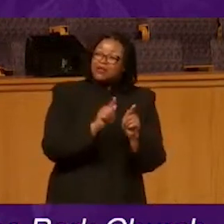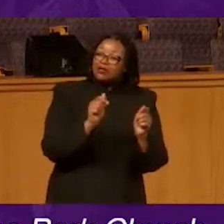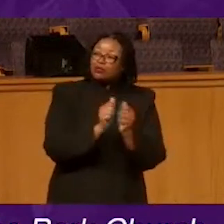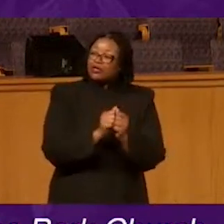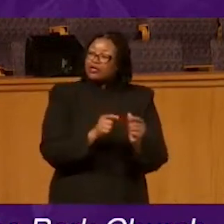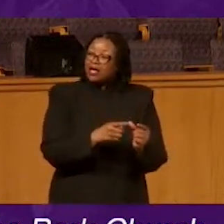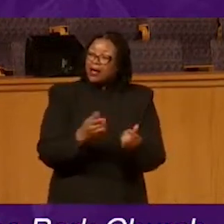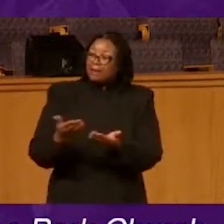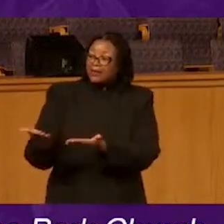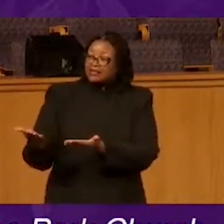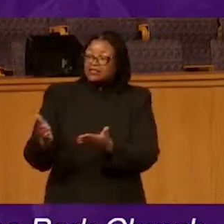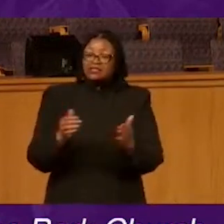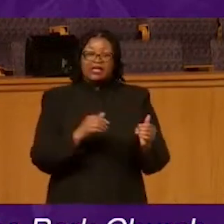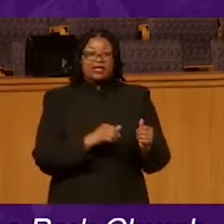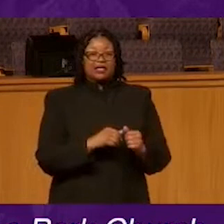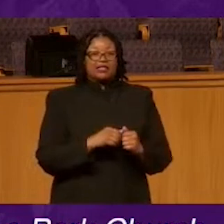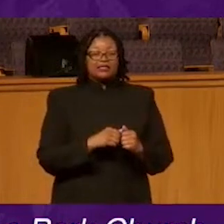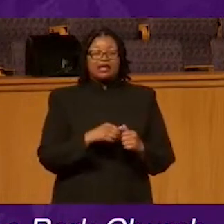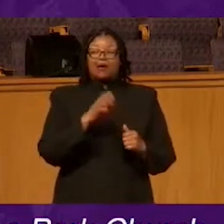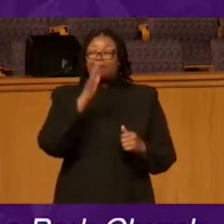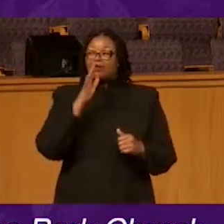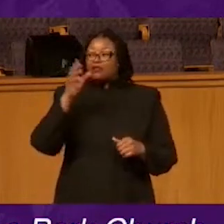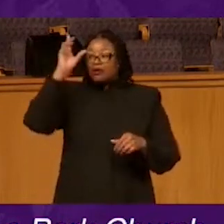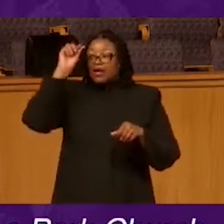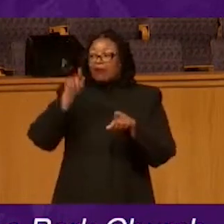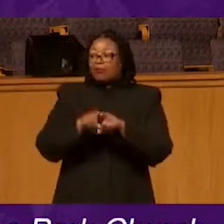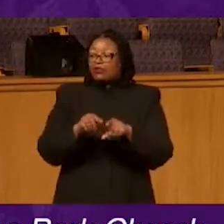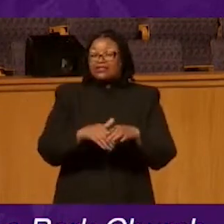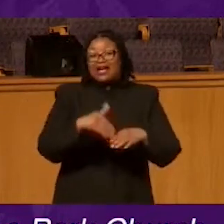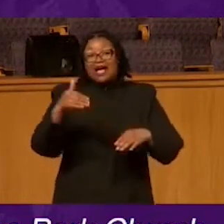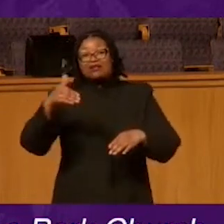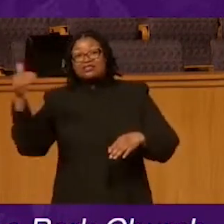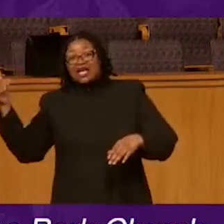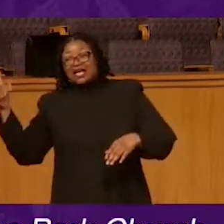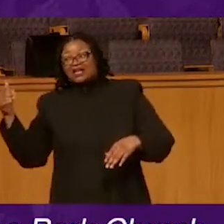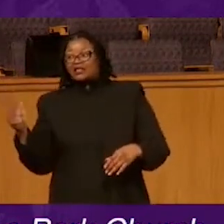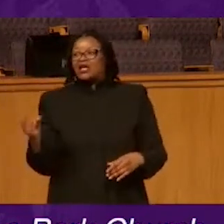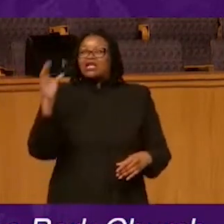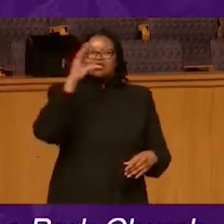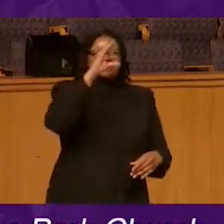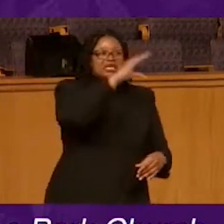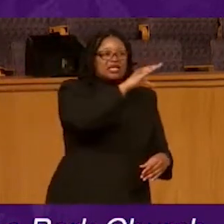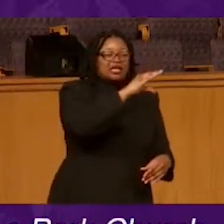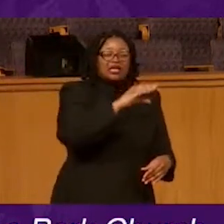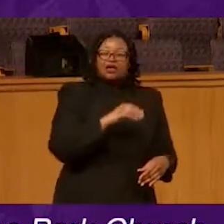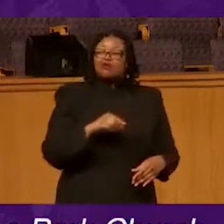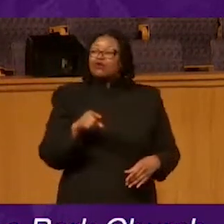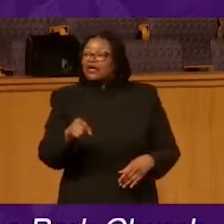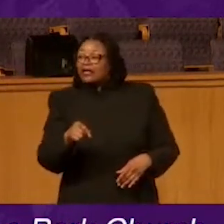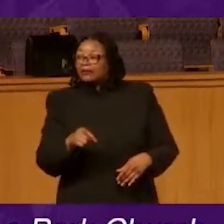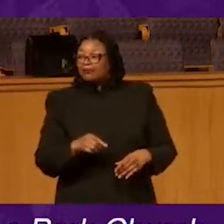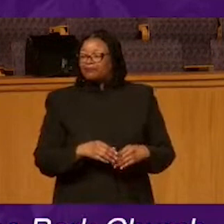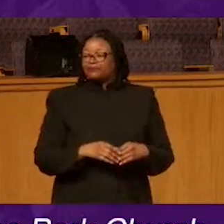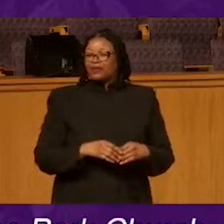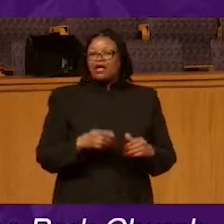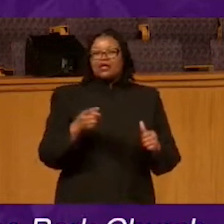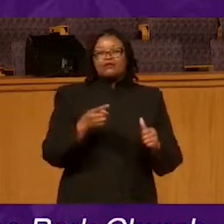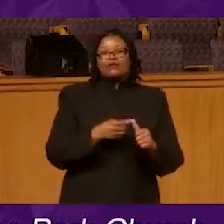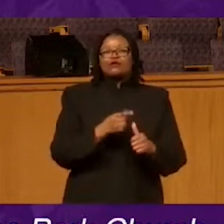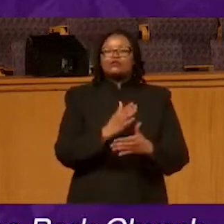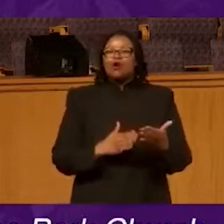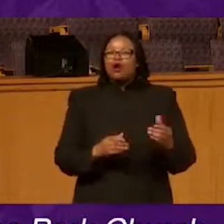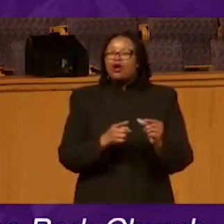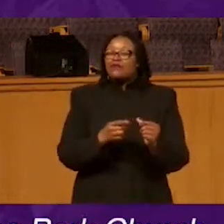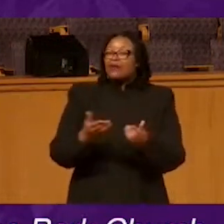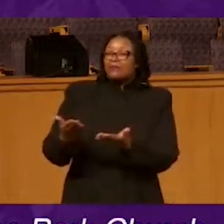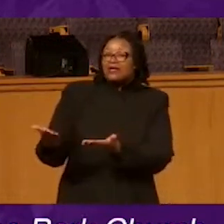mother and brothers are outside seeking for him. Now, the first part of the message